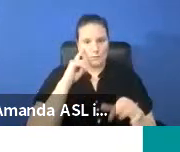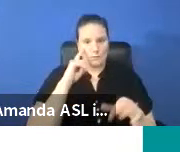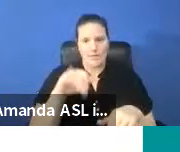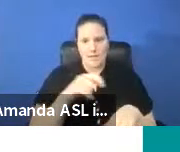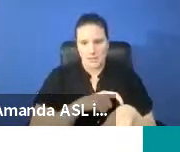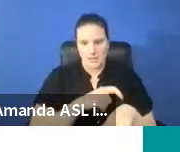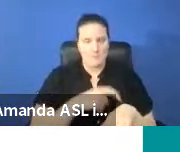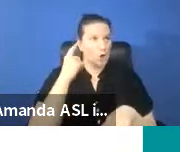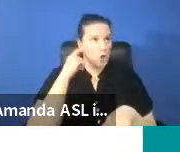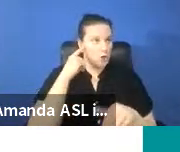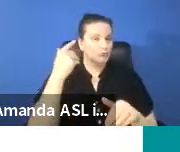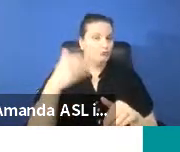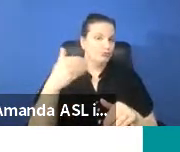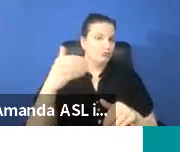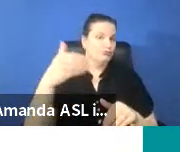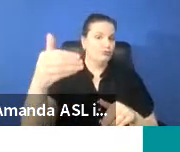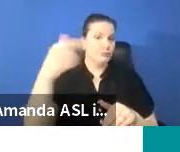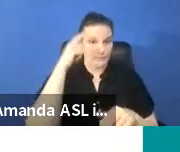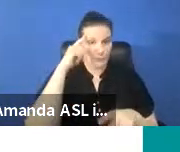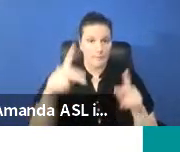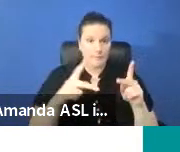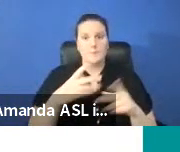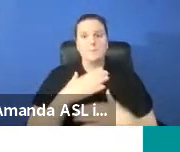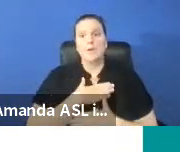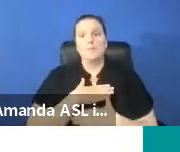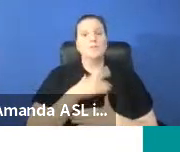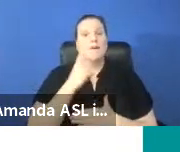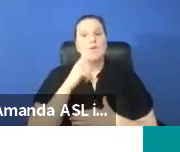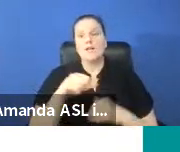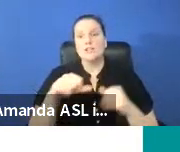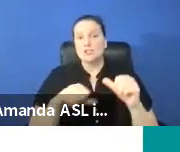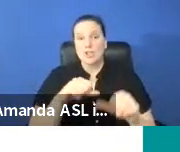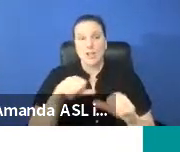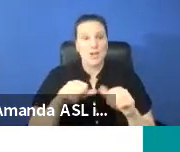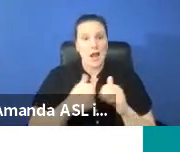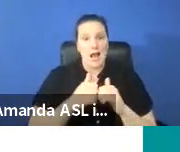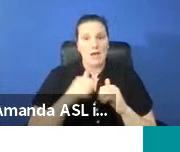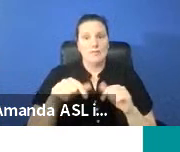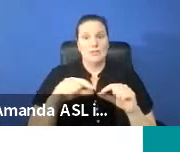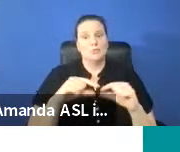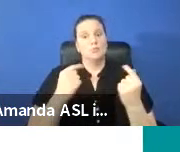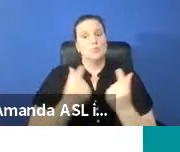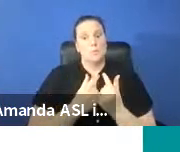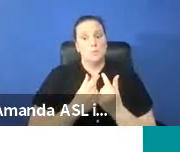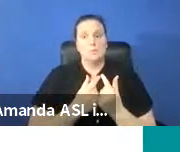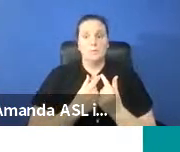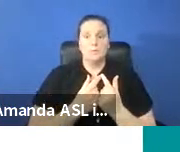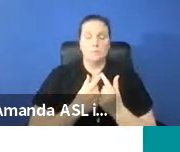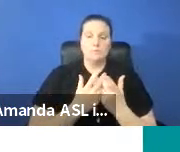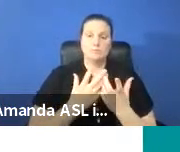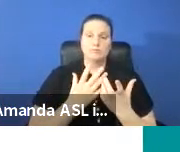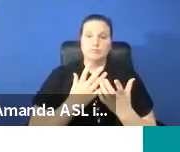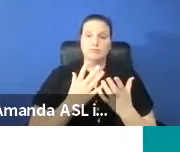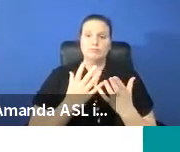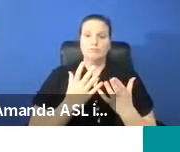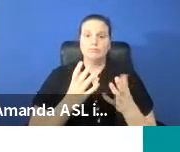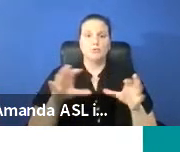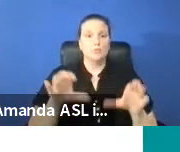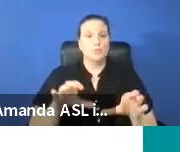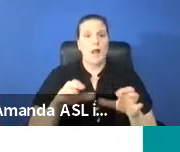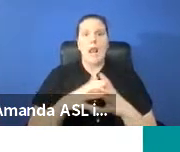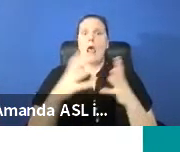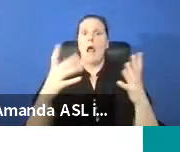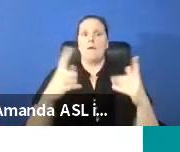from folks. And also appreciation for each other as far as how the group is composed. We have a lot of diversity